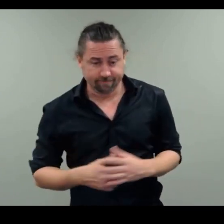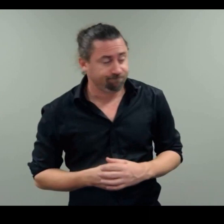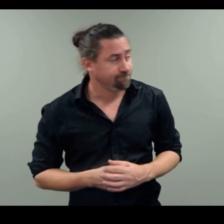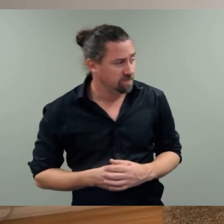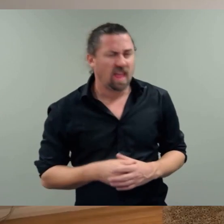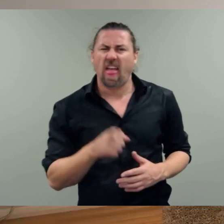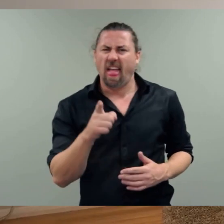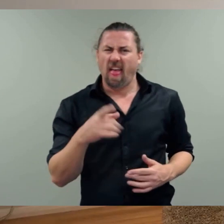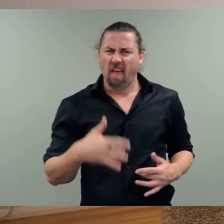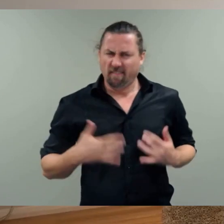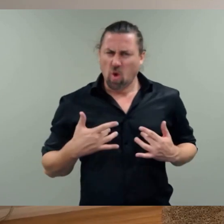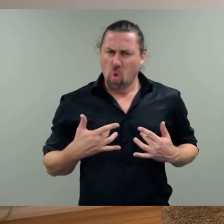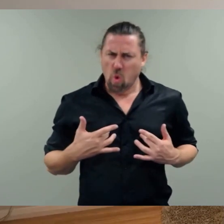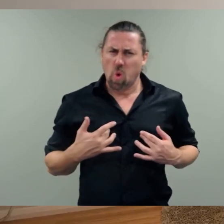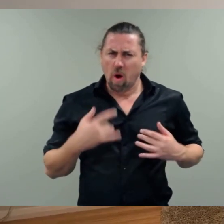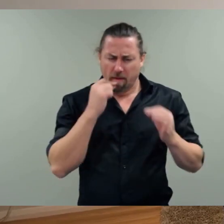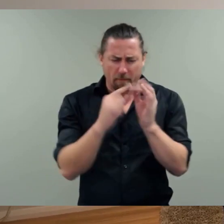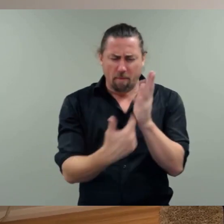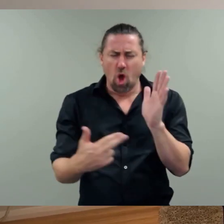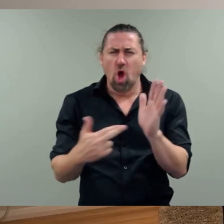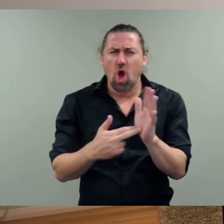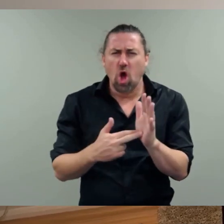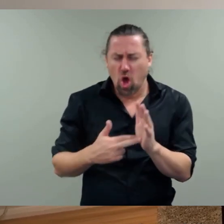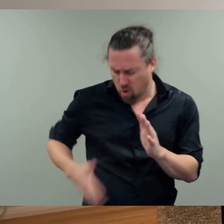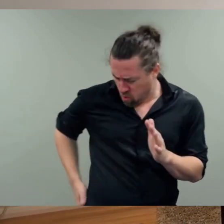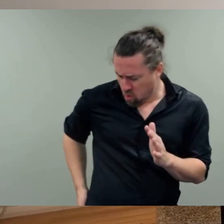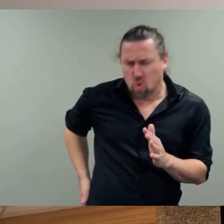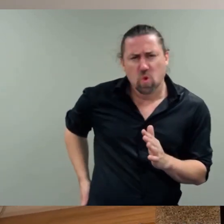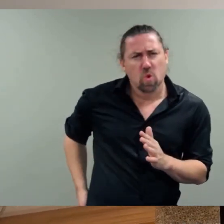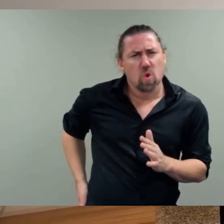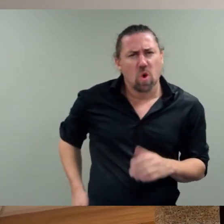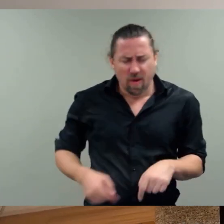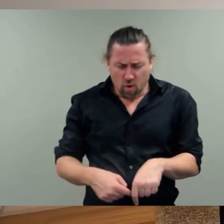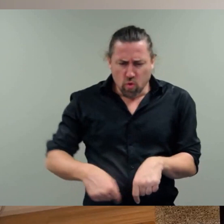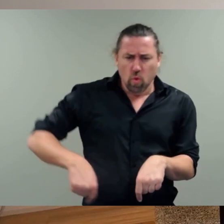Let's go. You may feel a slight burning sensation on the side of